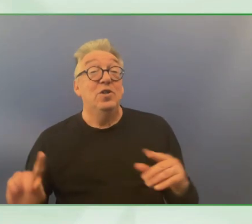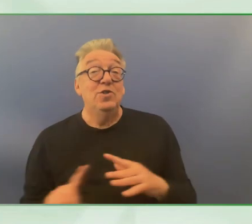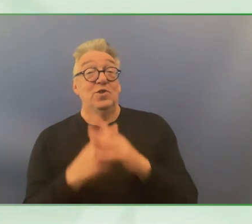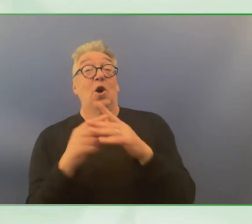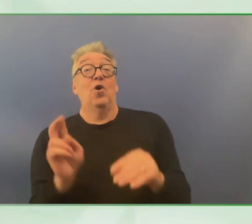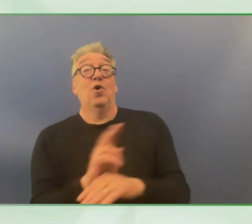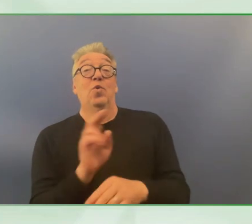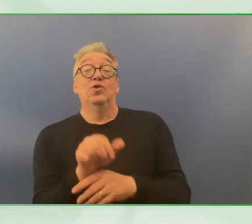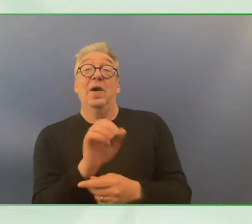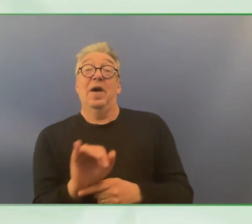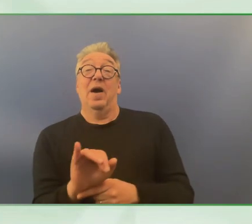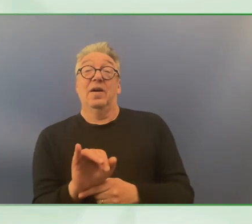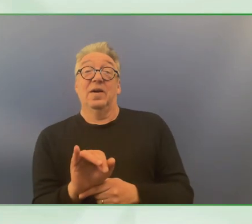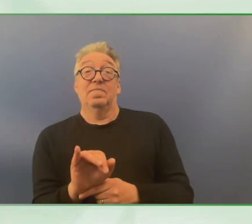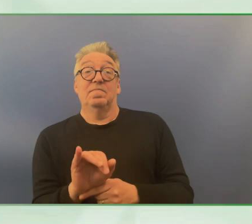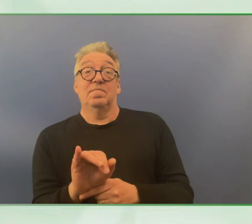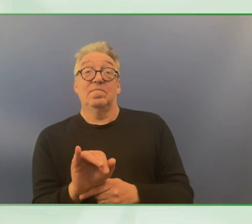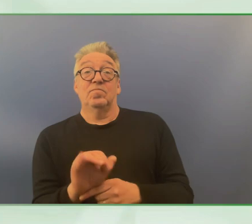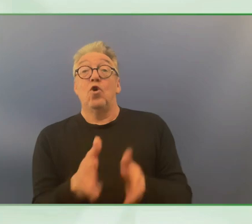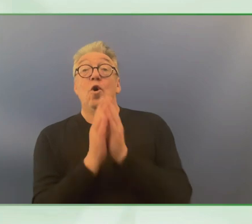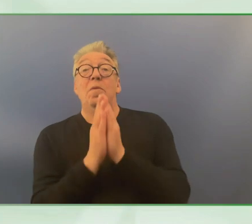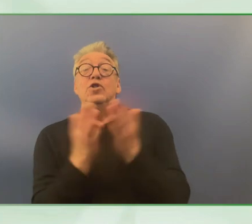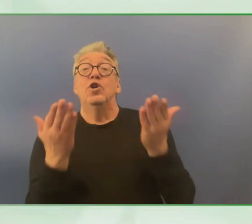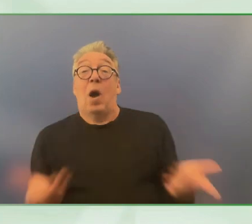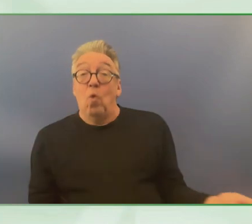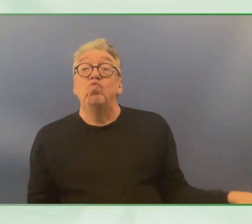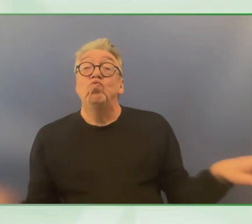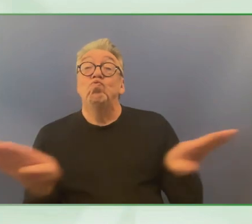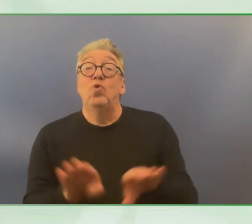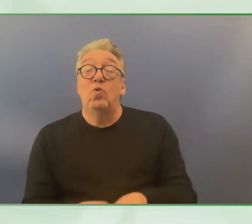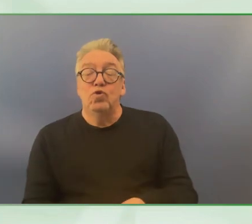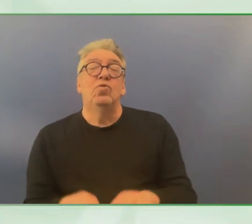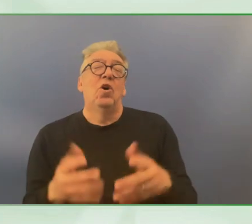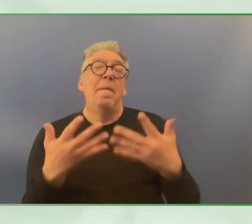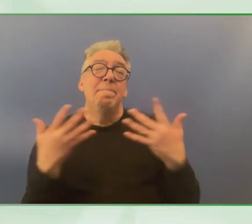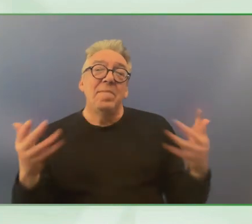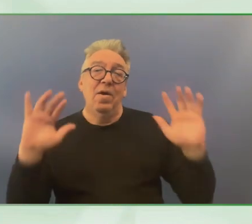where. And with this, please close the session with a warm applause to my fellow panelists.